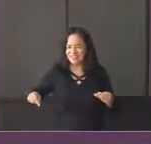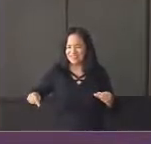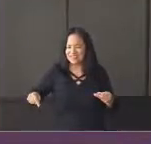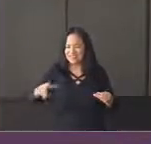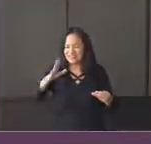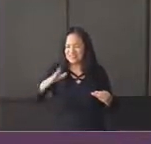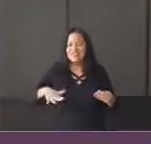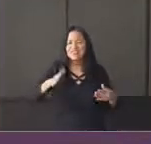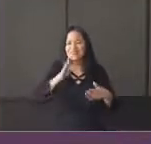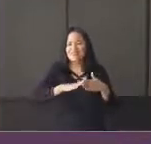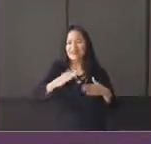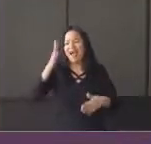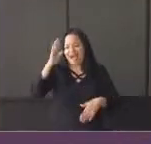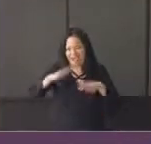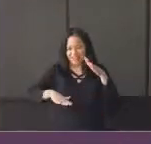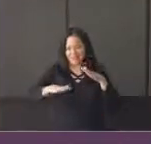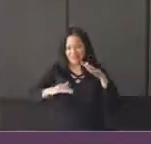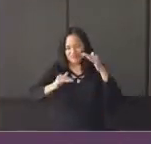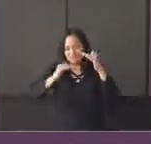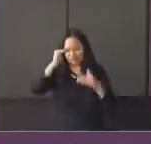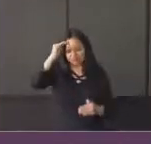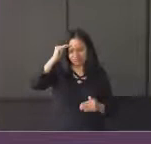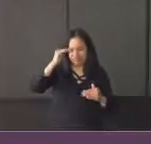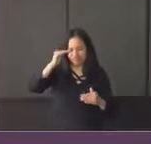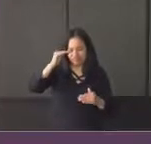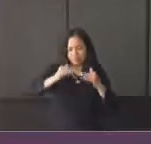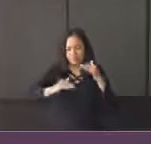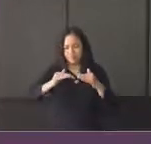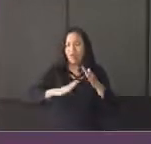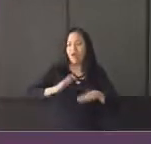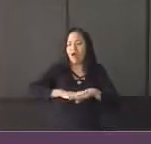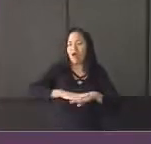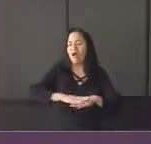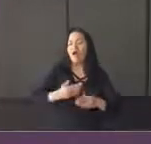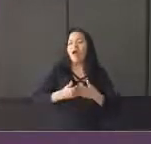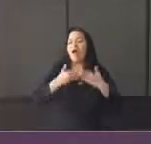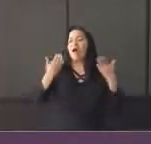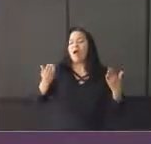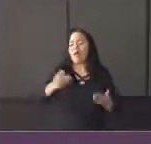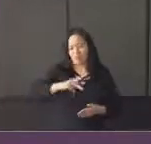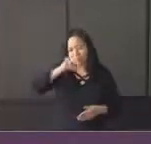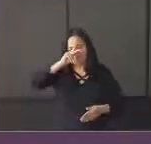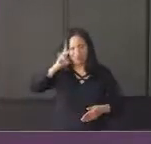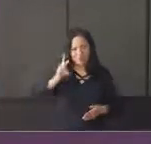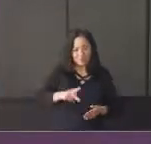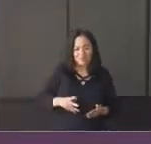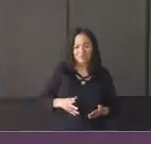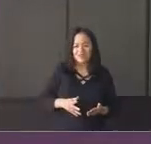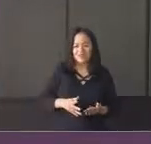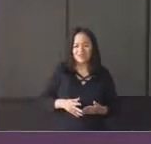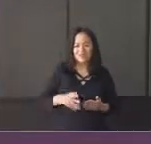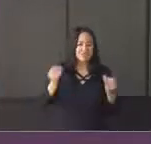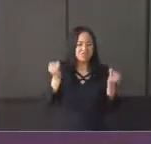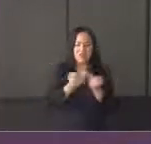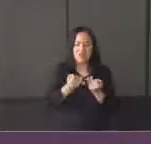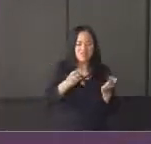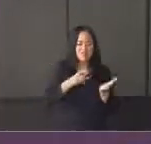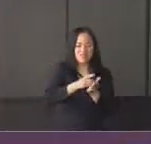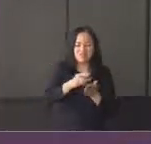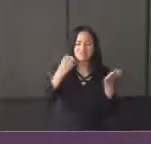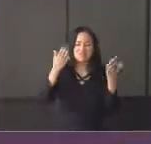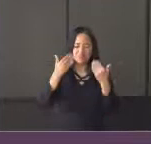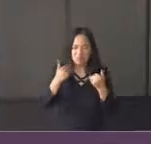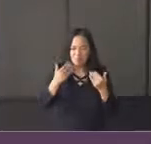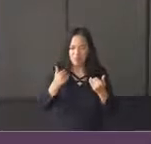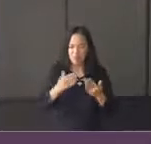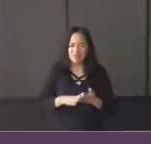these inequality gaps that already existed among migrants in communities, in cities, in the access to